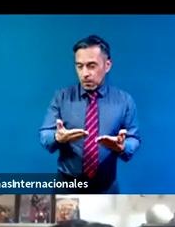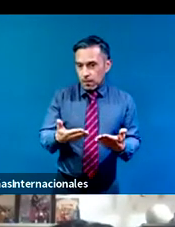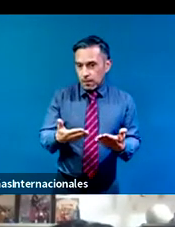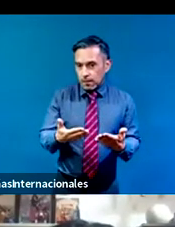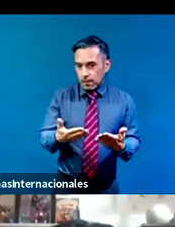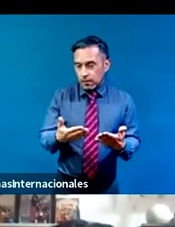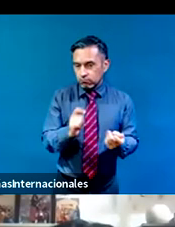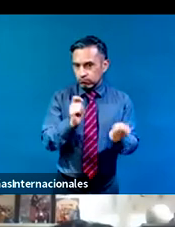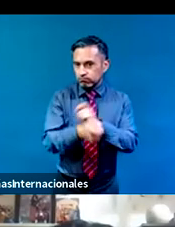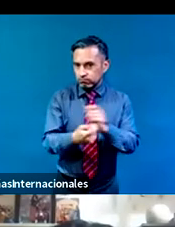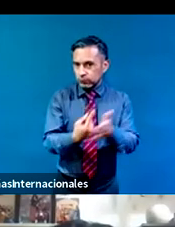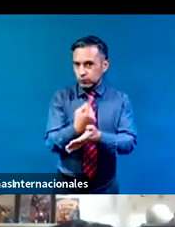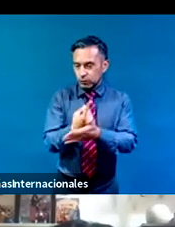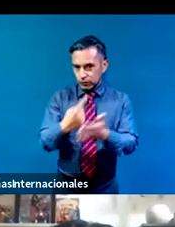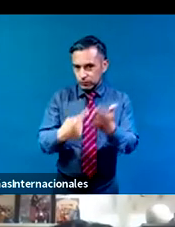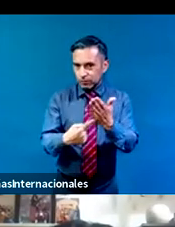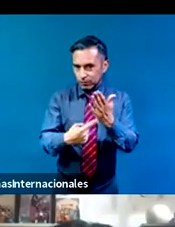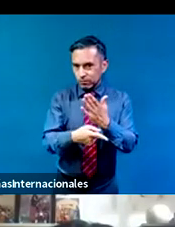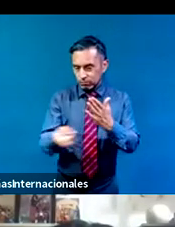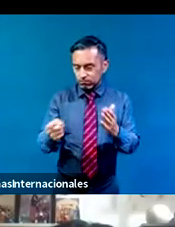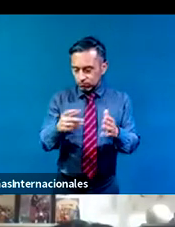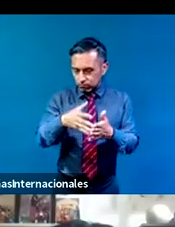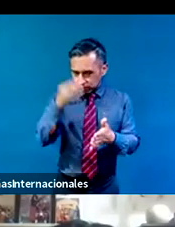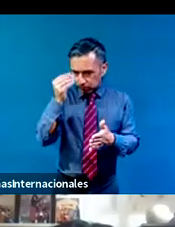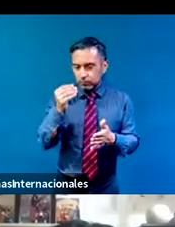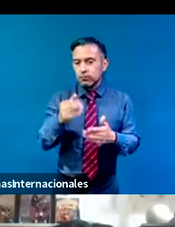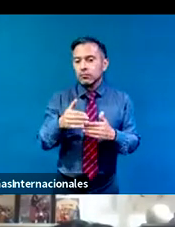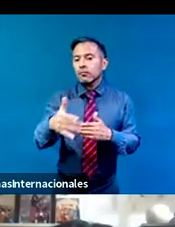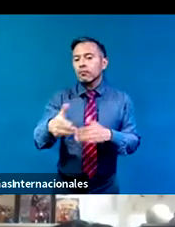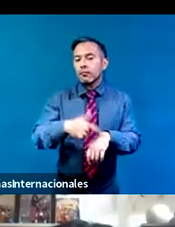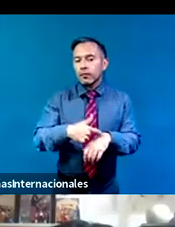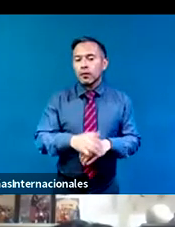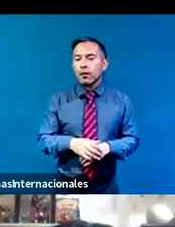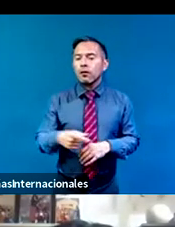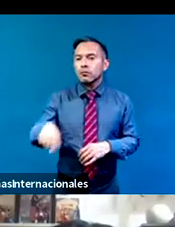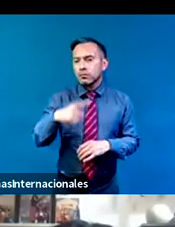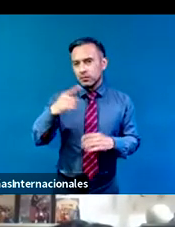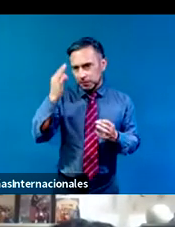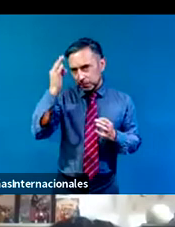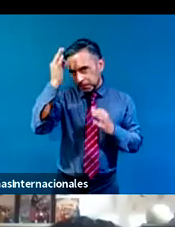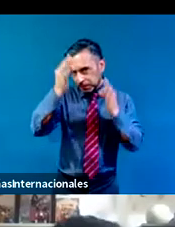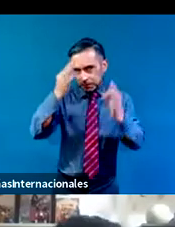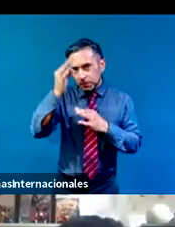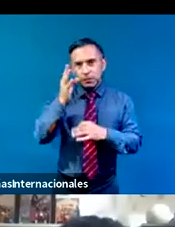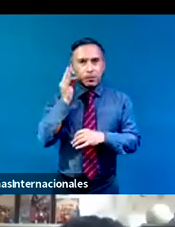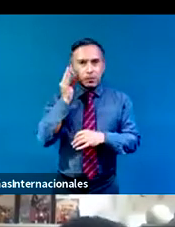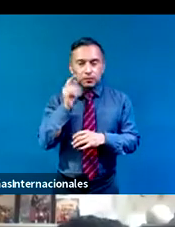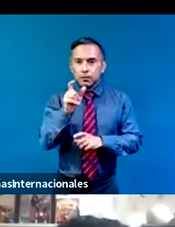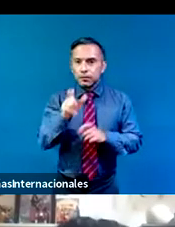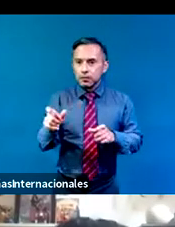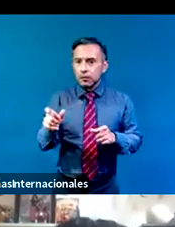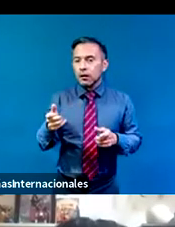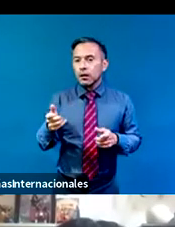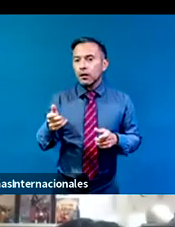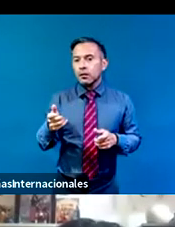time that are spent. So for example, when you think about women, they might not be able to work continuous 8 hours. They might need